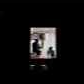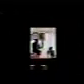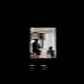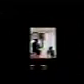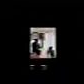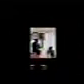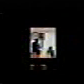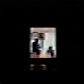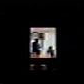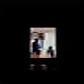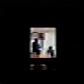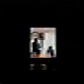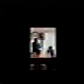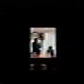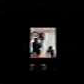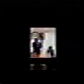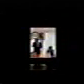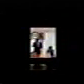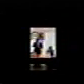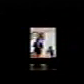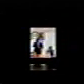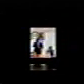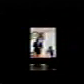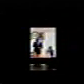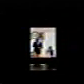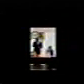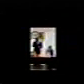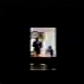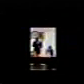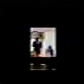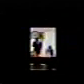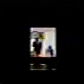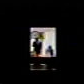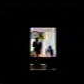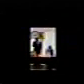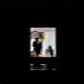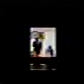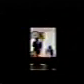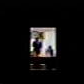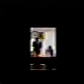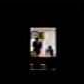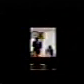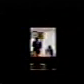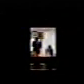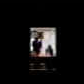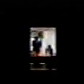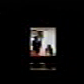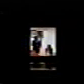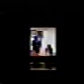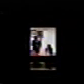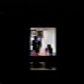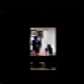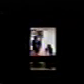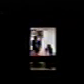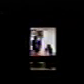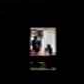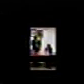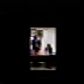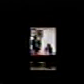tonight. The power that casts down all those imaginations, they are here tonight.